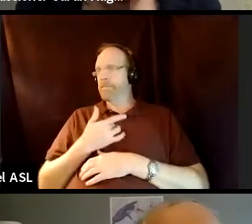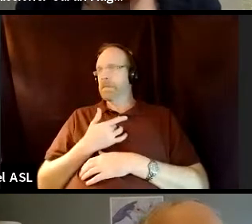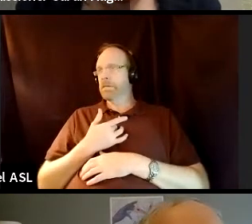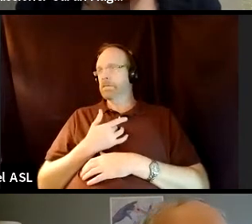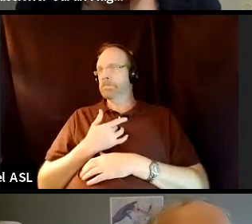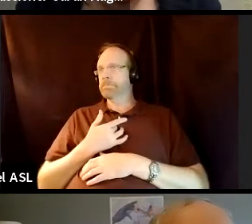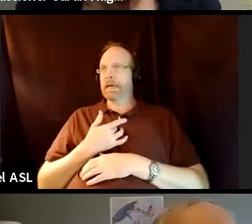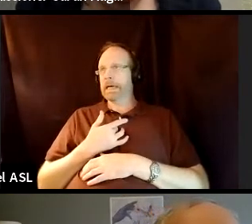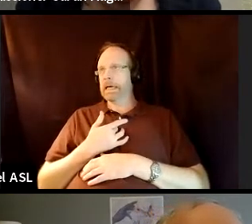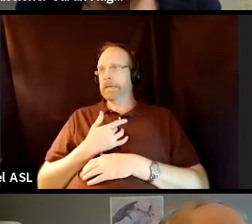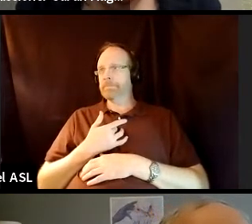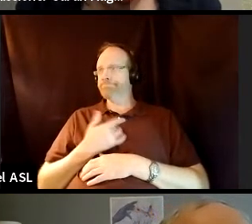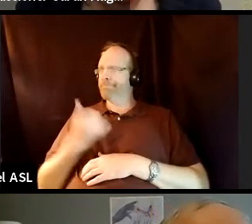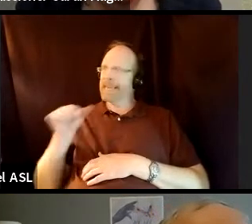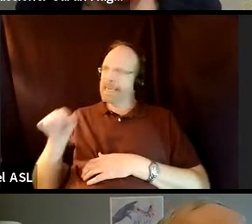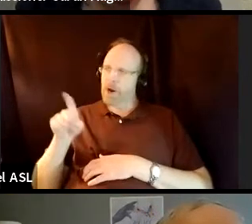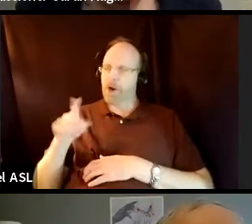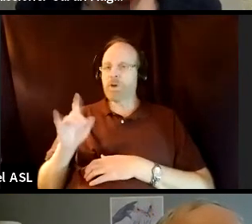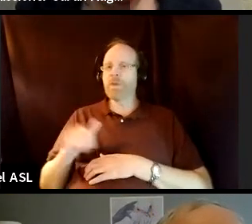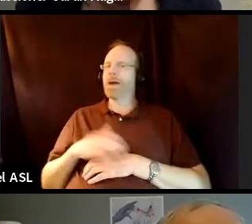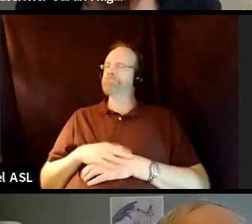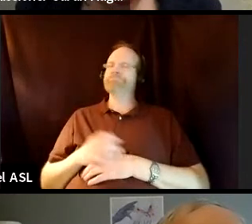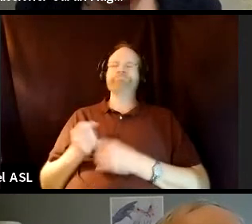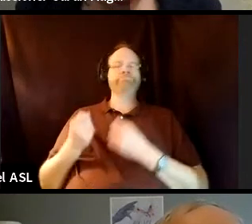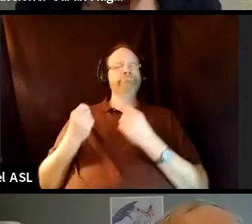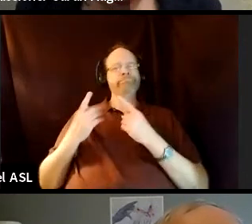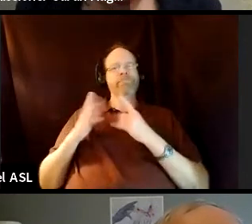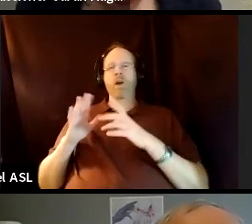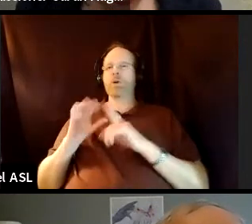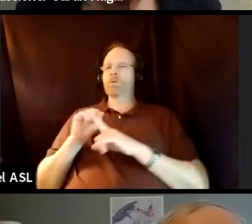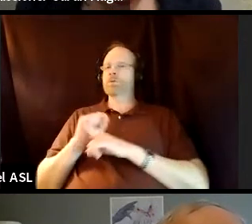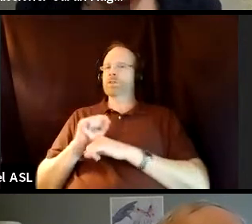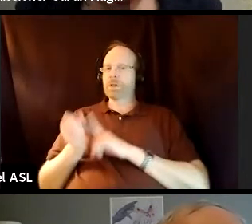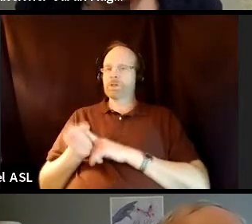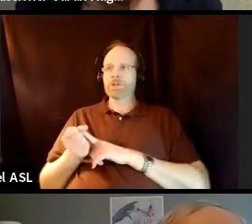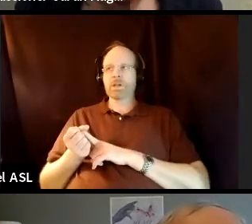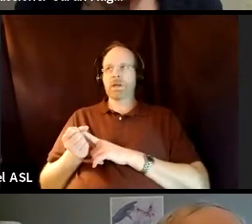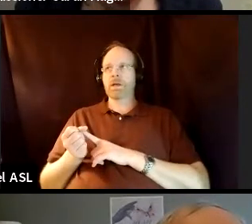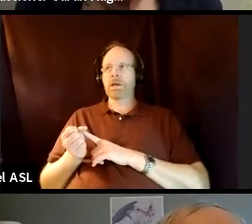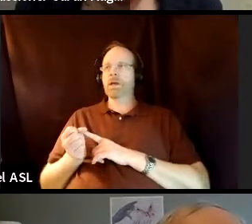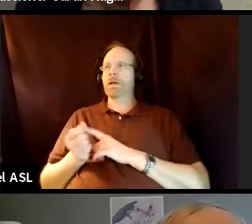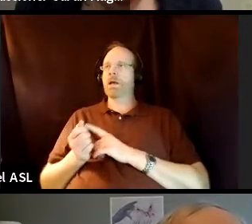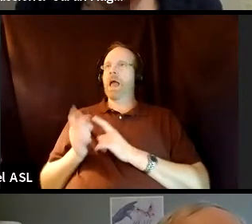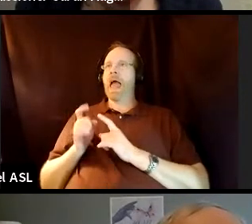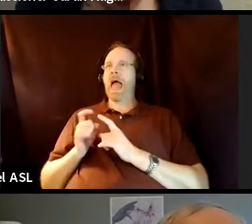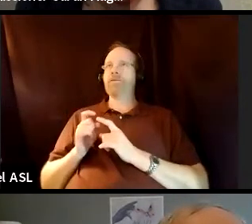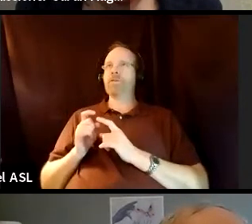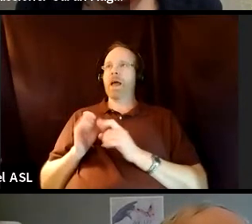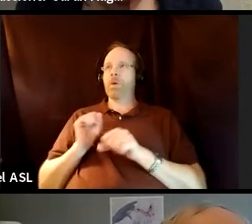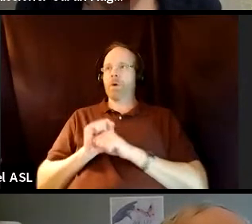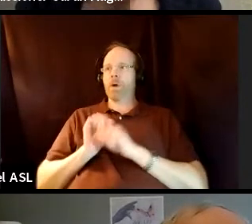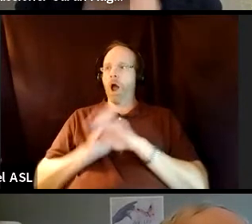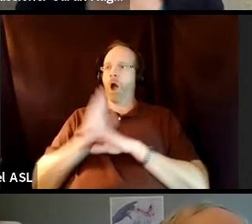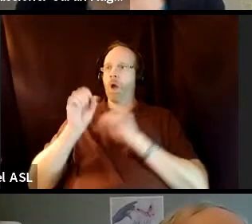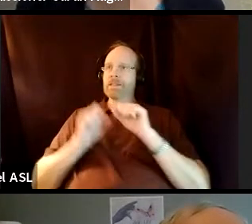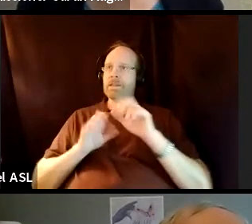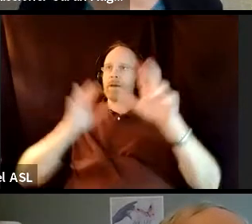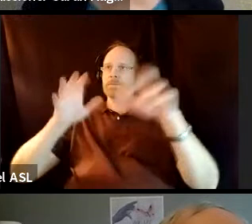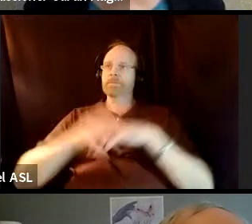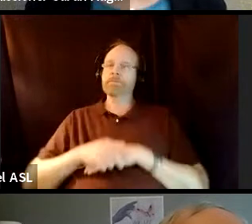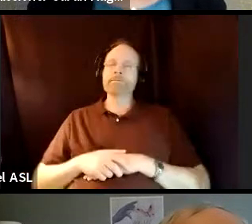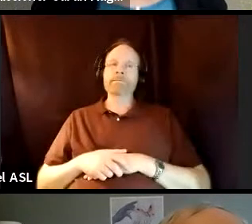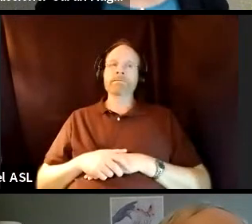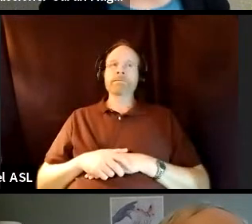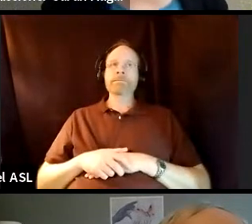not condemning her for it. I totally appreciate her situation that she's in, having to span a mountain range. And because of